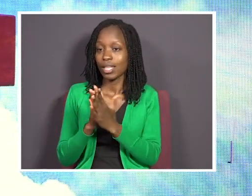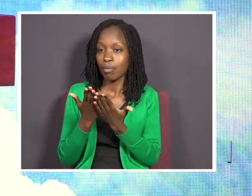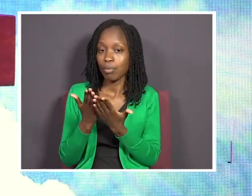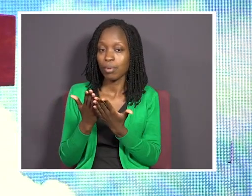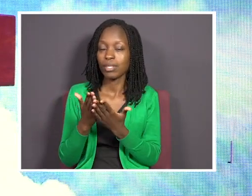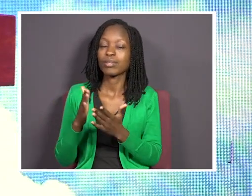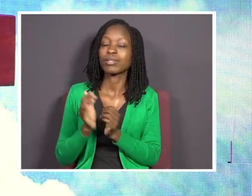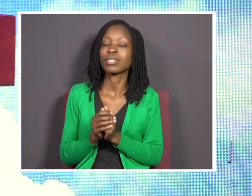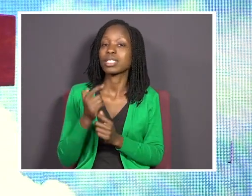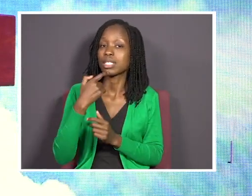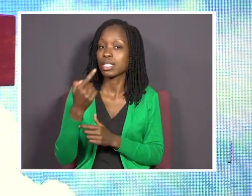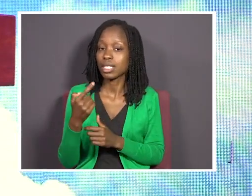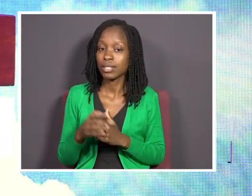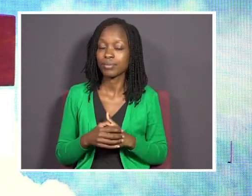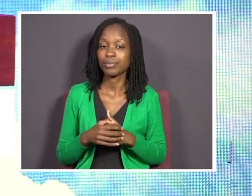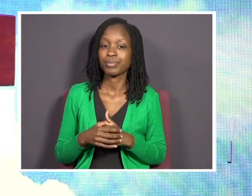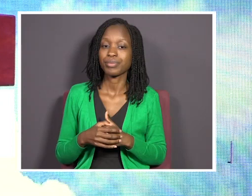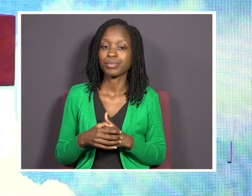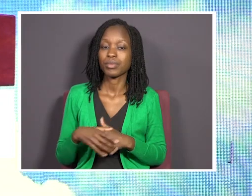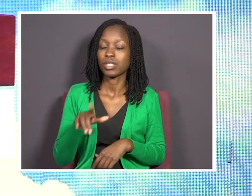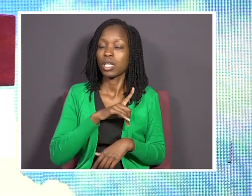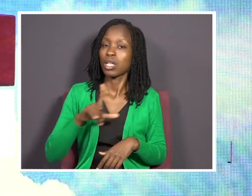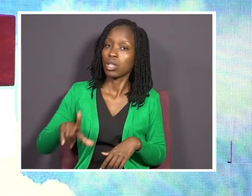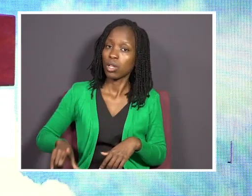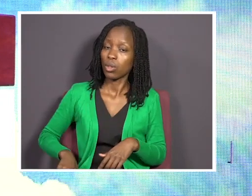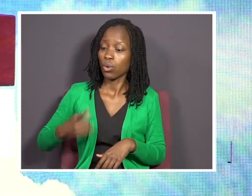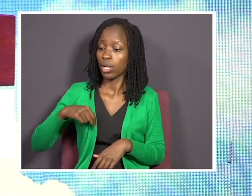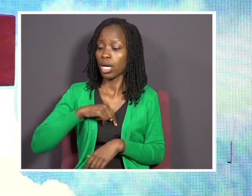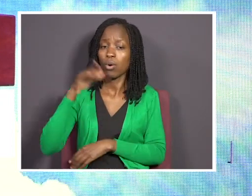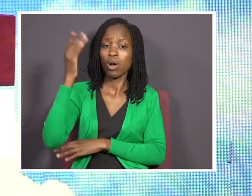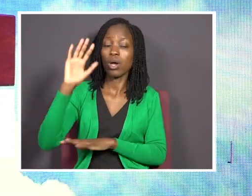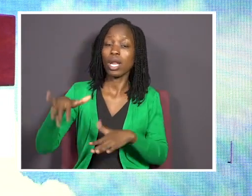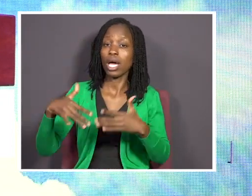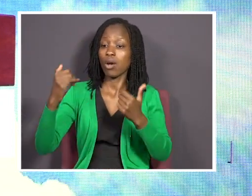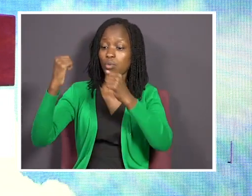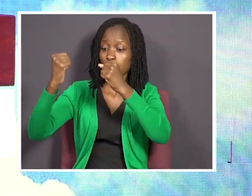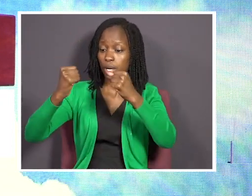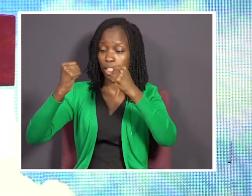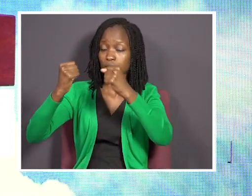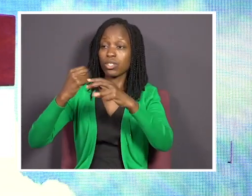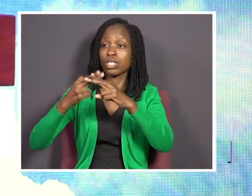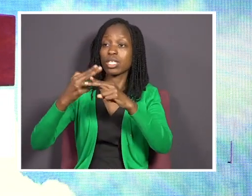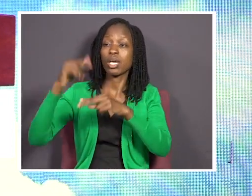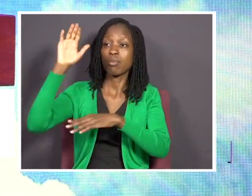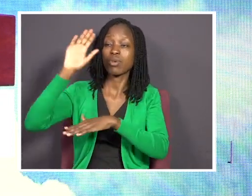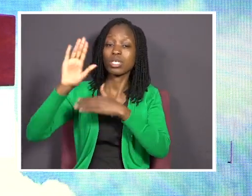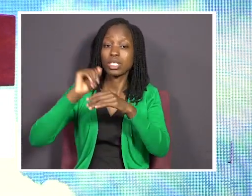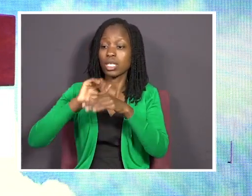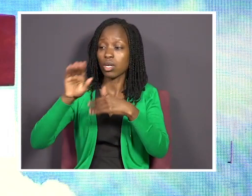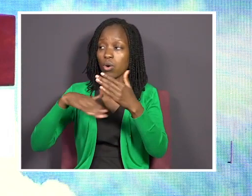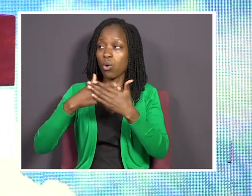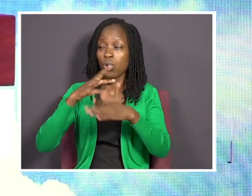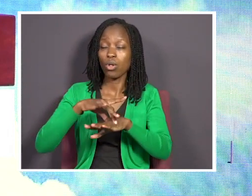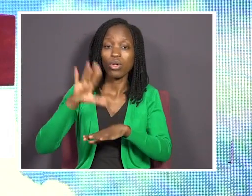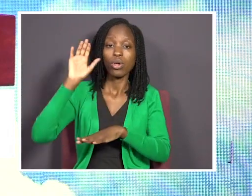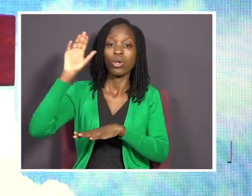the psalmist says this, "Lord our God, how majestic is your name in all the earth. You